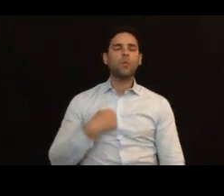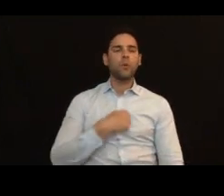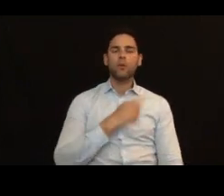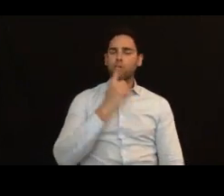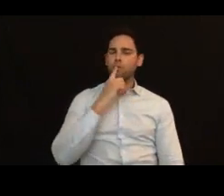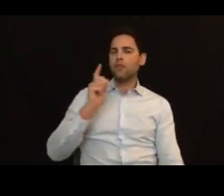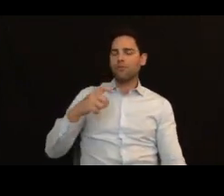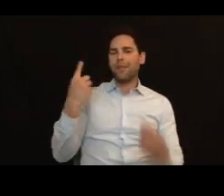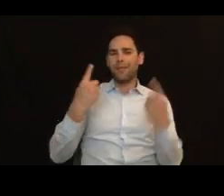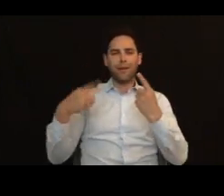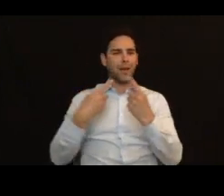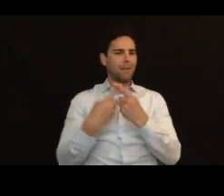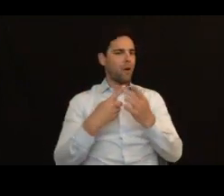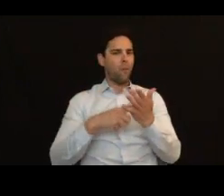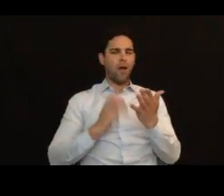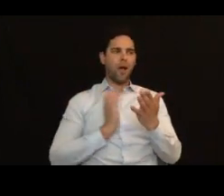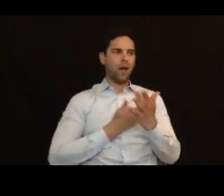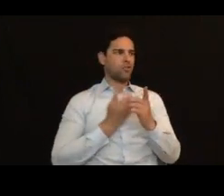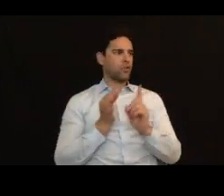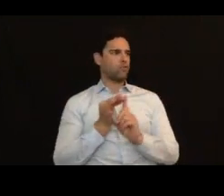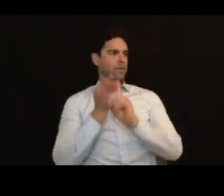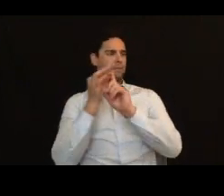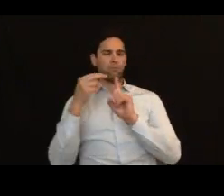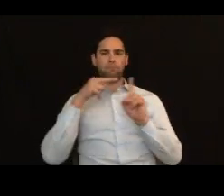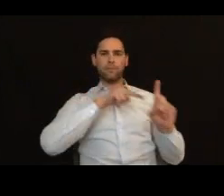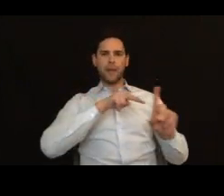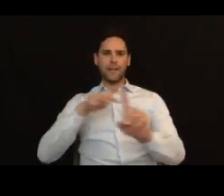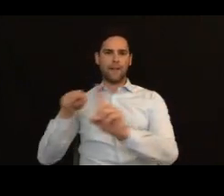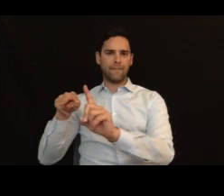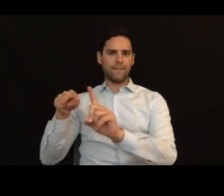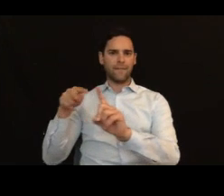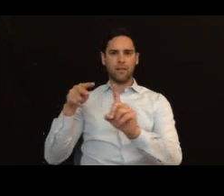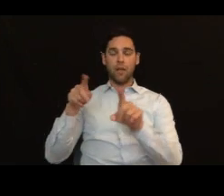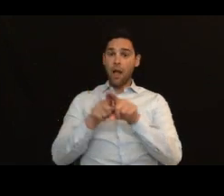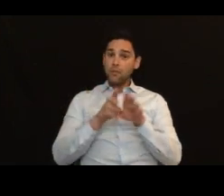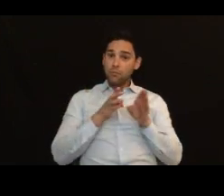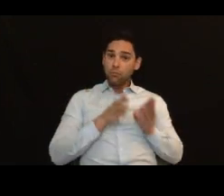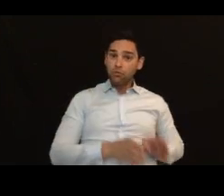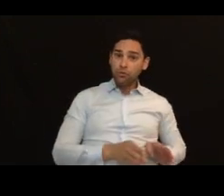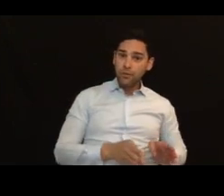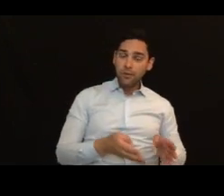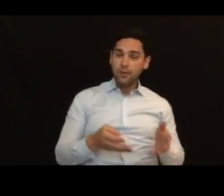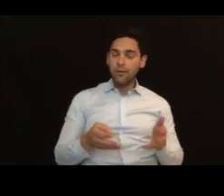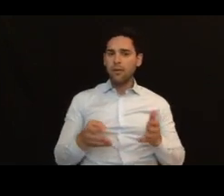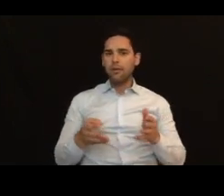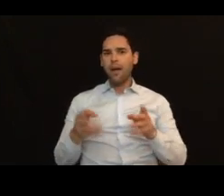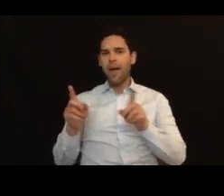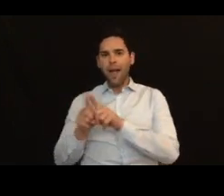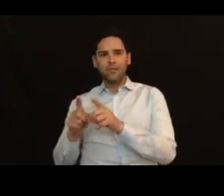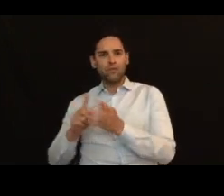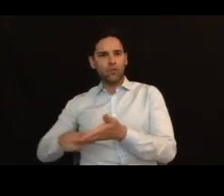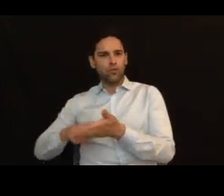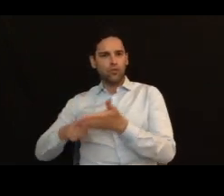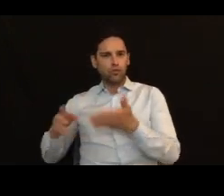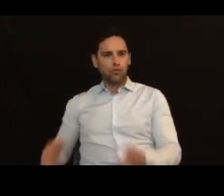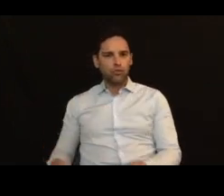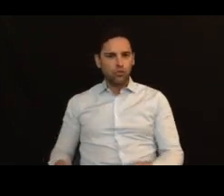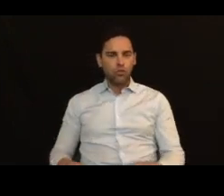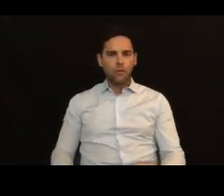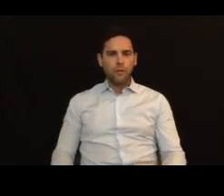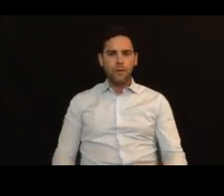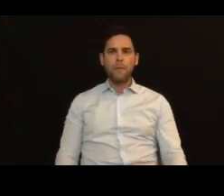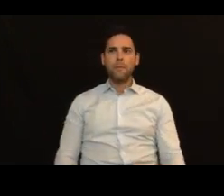thinking about what are our unique perspectives as a person, what are our unique perspectives as a researcher.